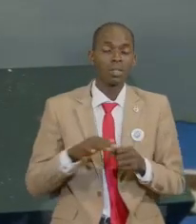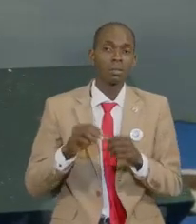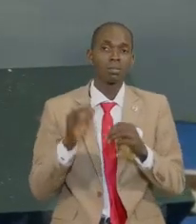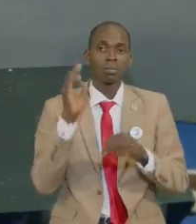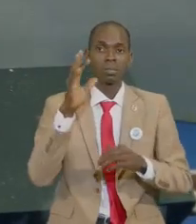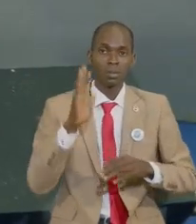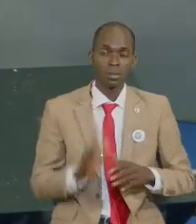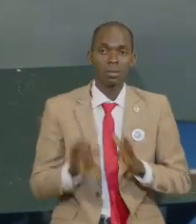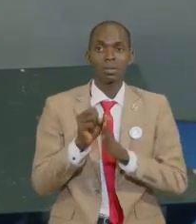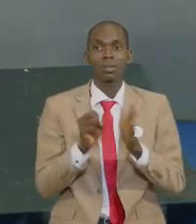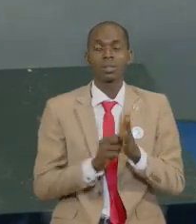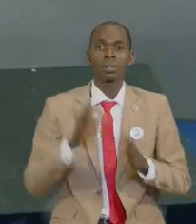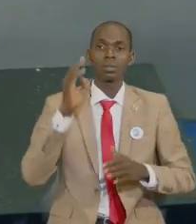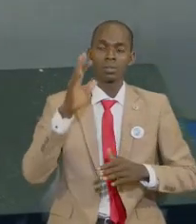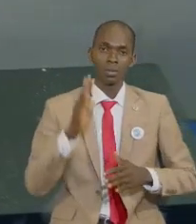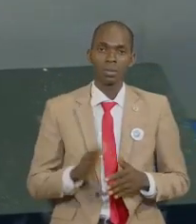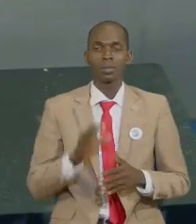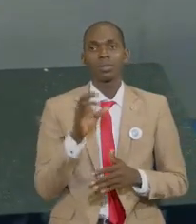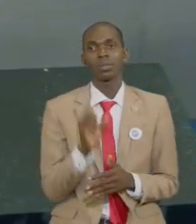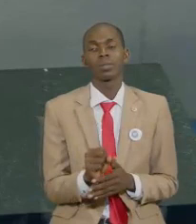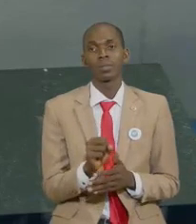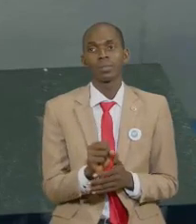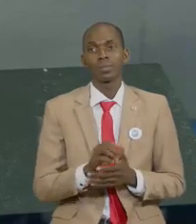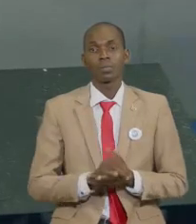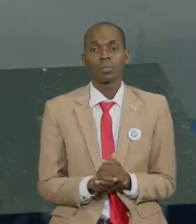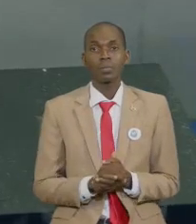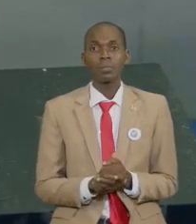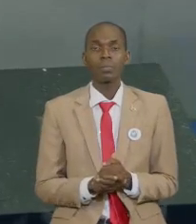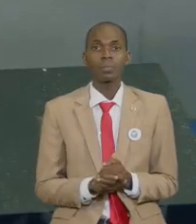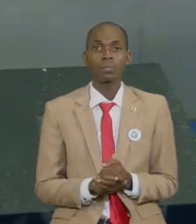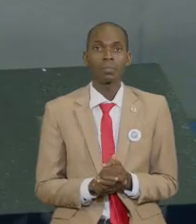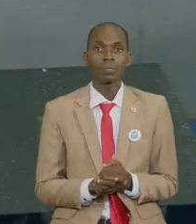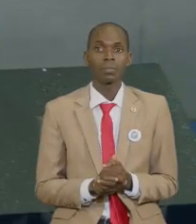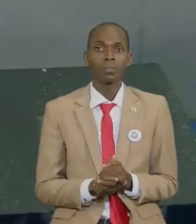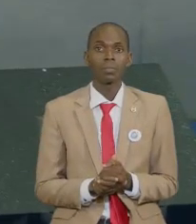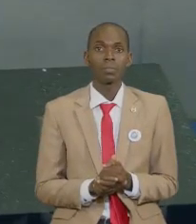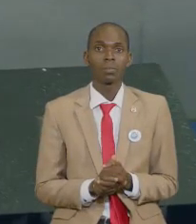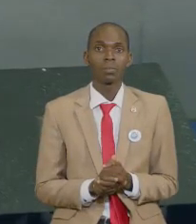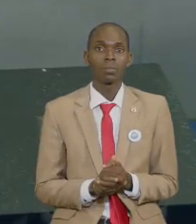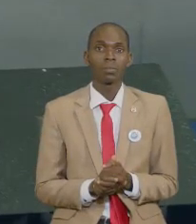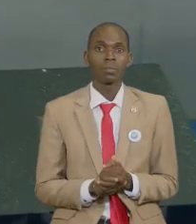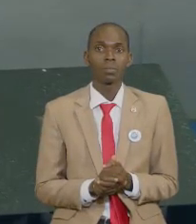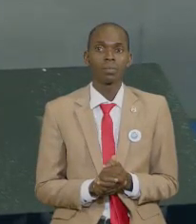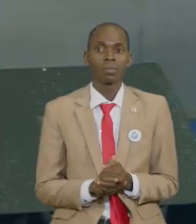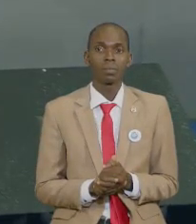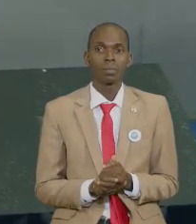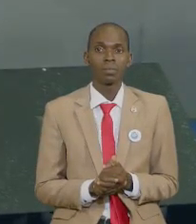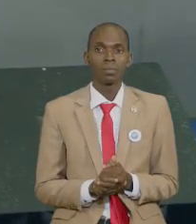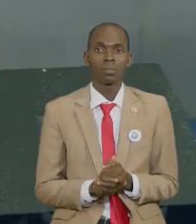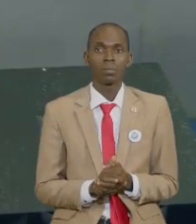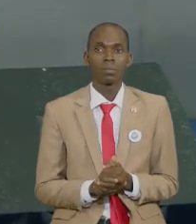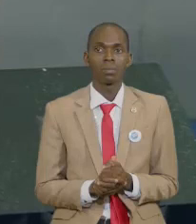ministries and churches who are here today with us. Je voudrais souhaiter une bienvenue spéciale à tous nos